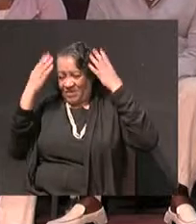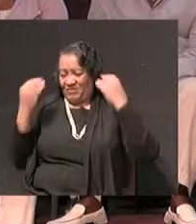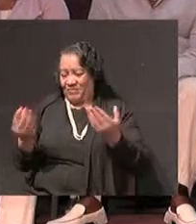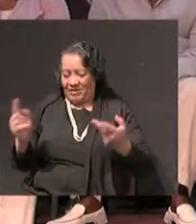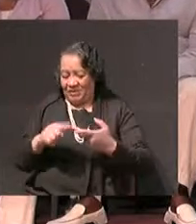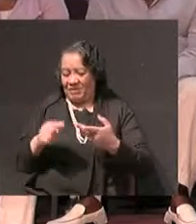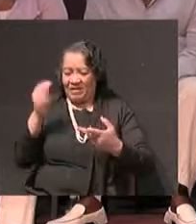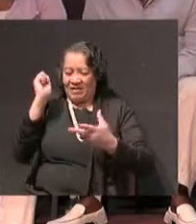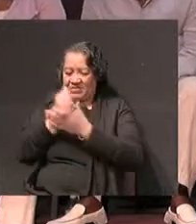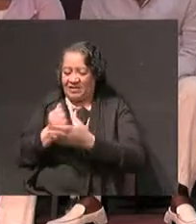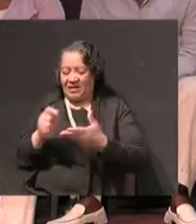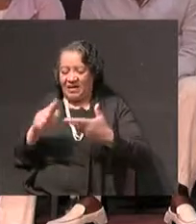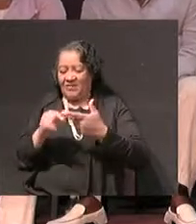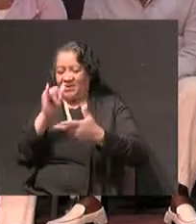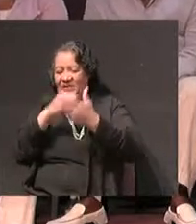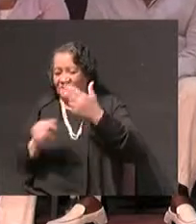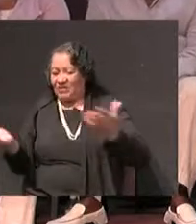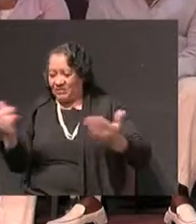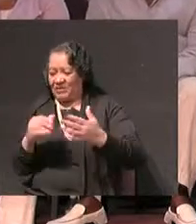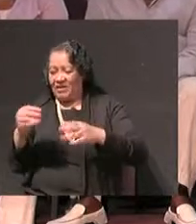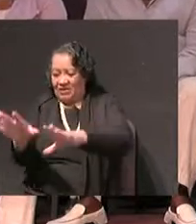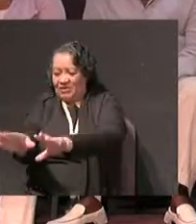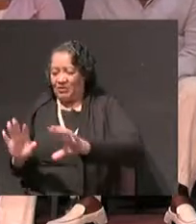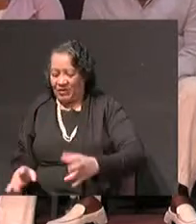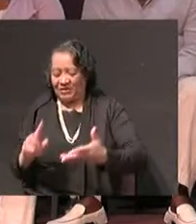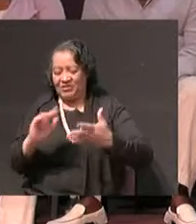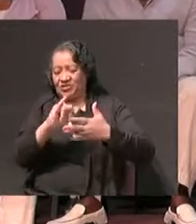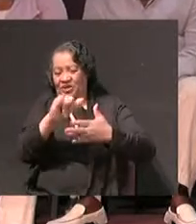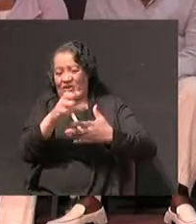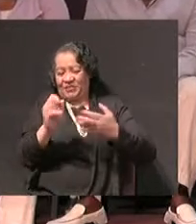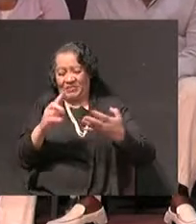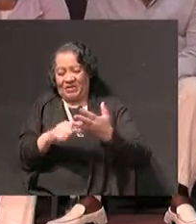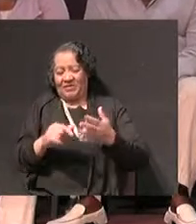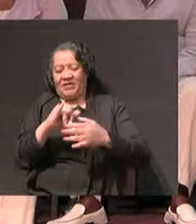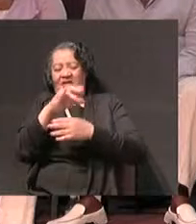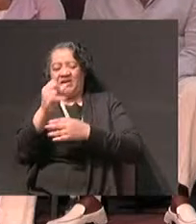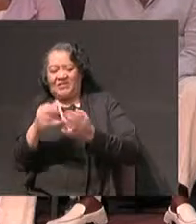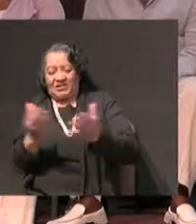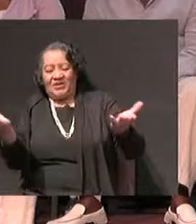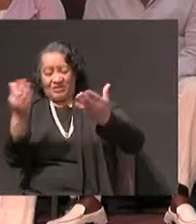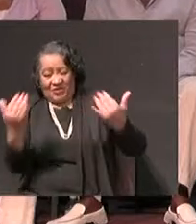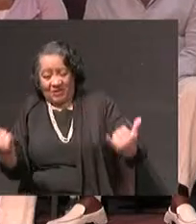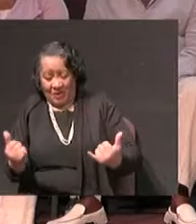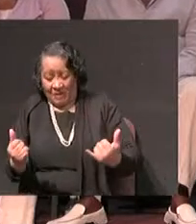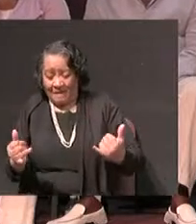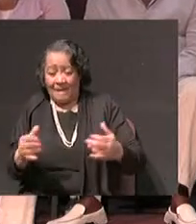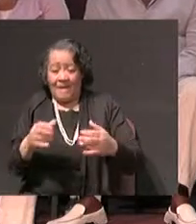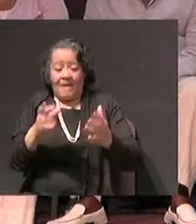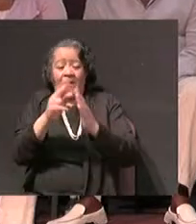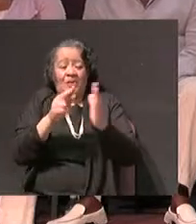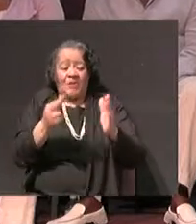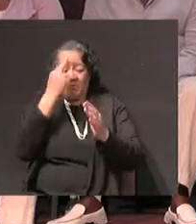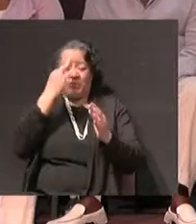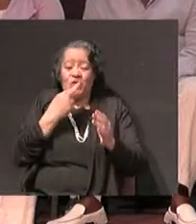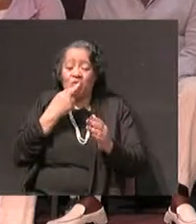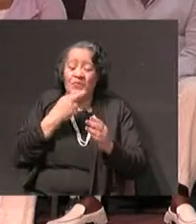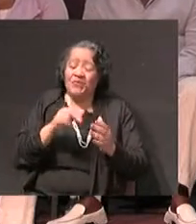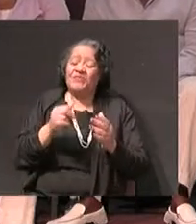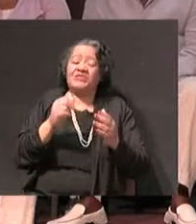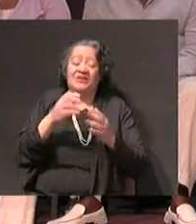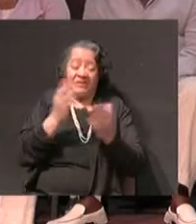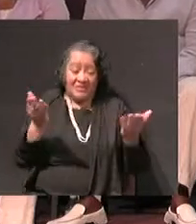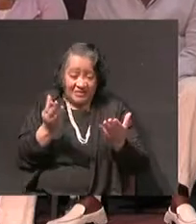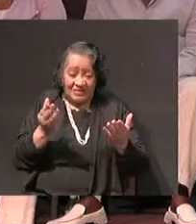here. Abraham, Isaac, they're here. Jacob, he's here. Joshua, he's here. Ruth is here. Naomi